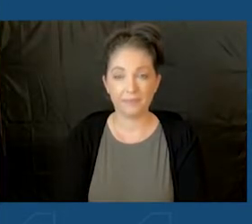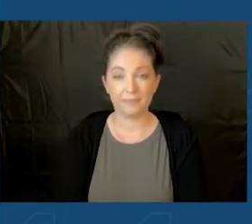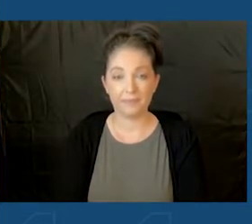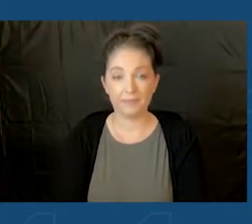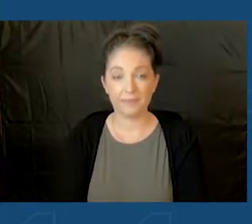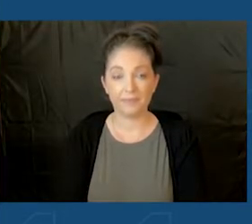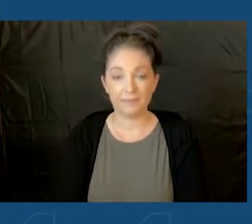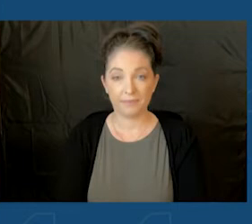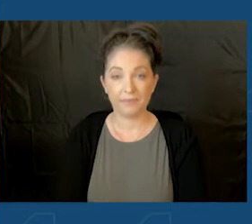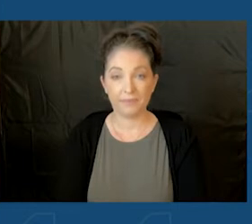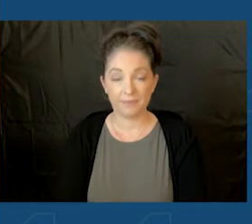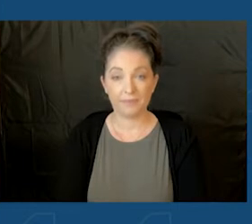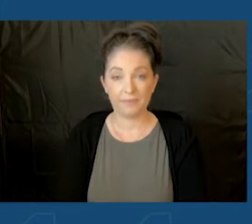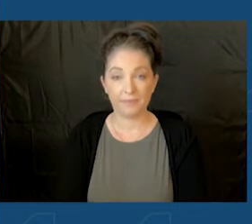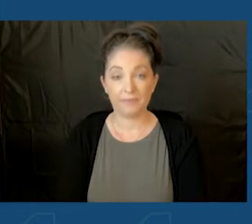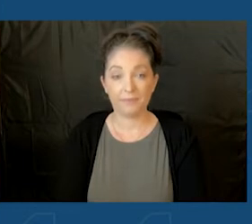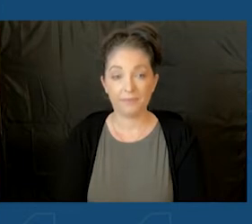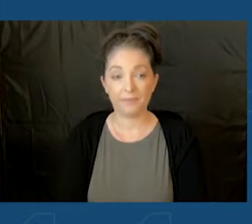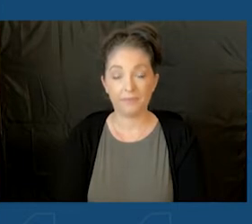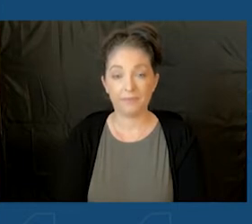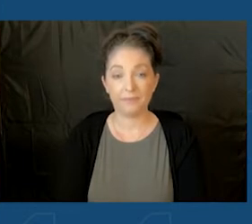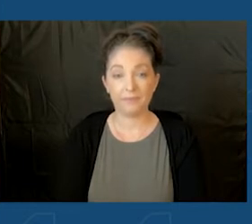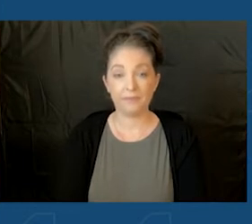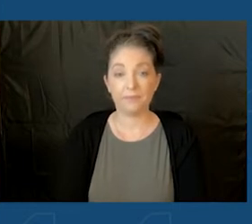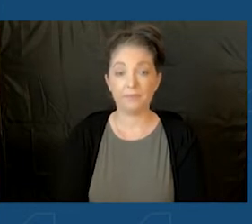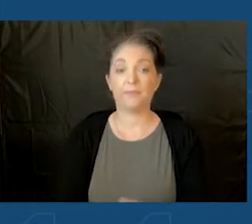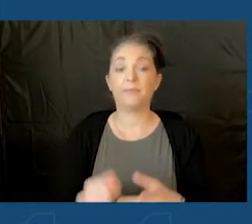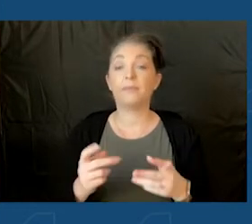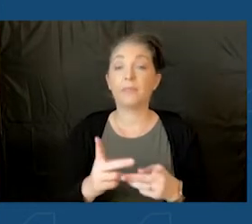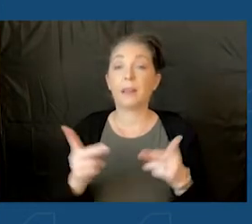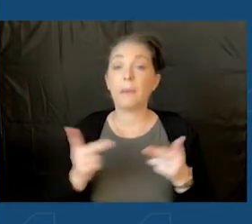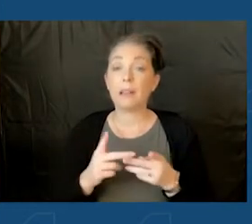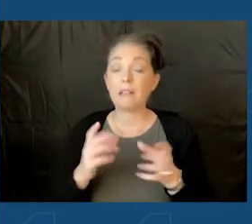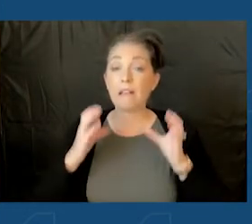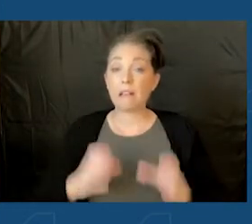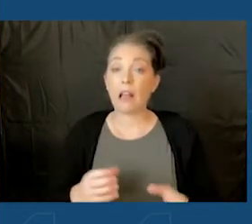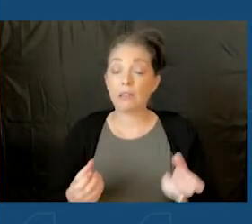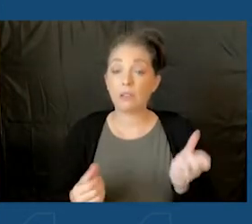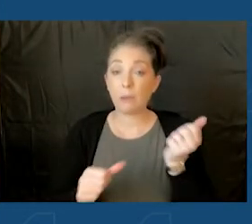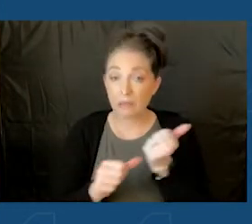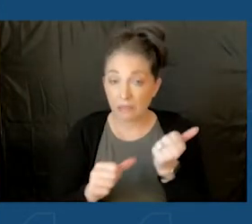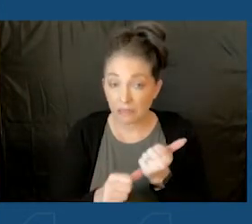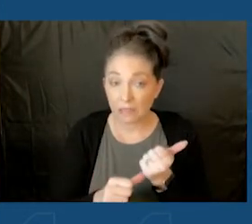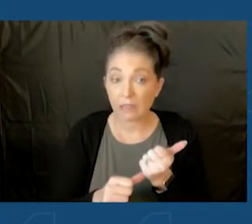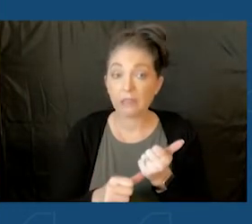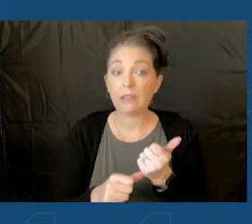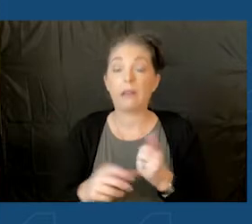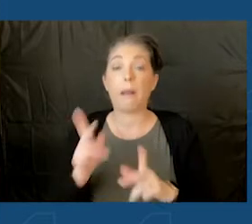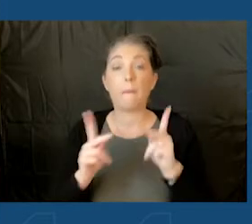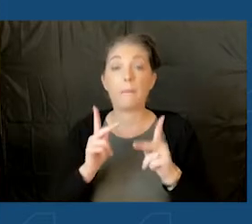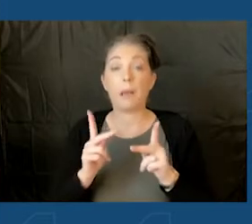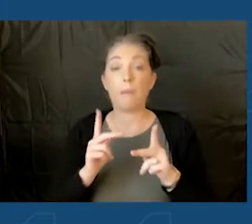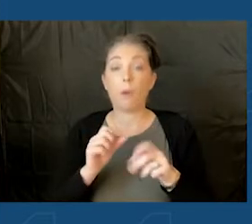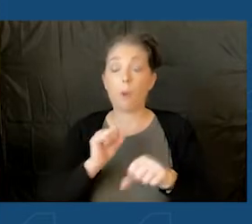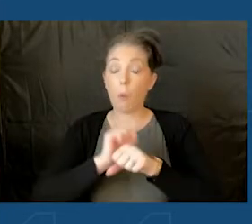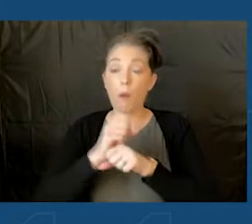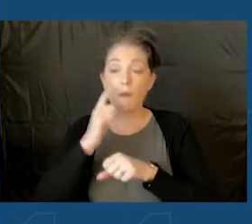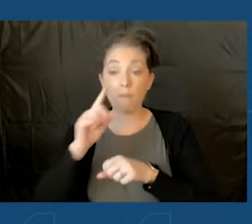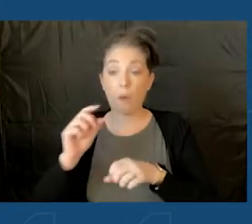So, as we know, station customer assistants and maintainers employed by a transit agency or authority work